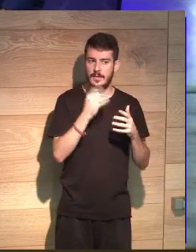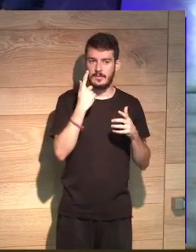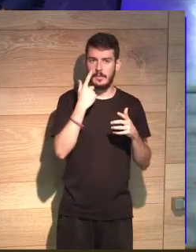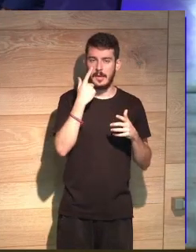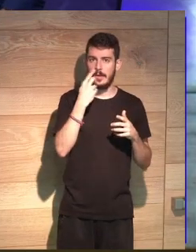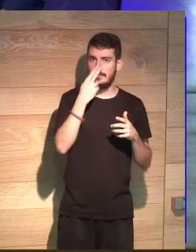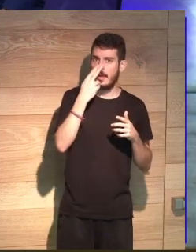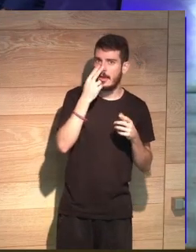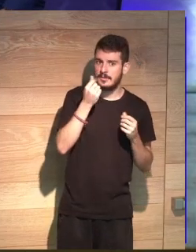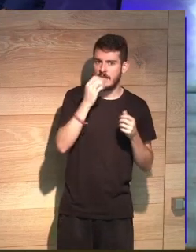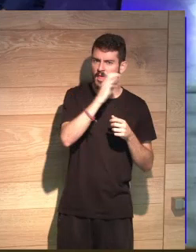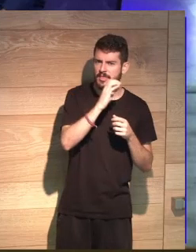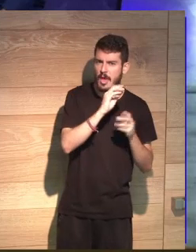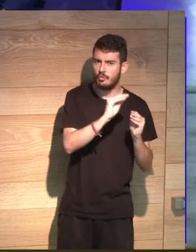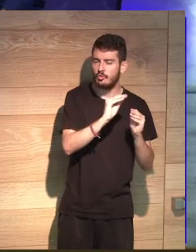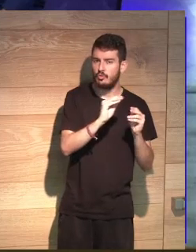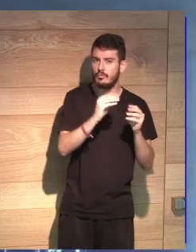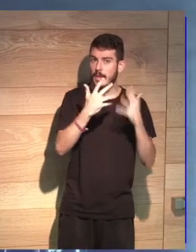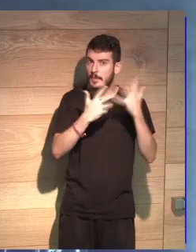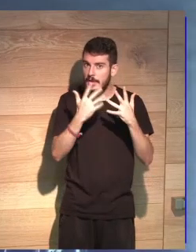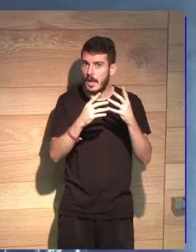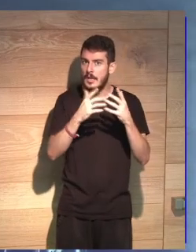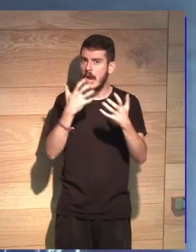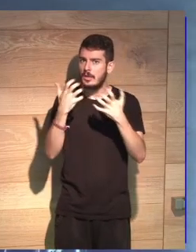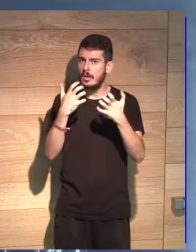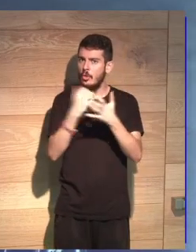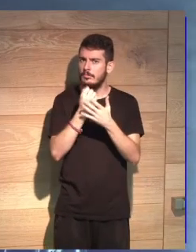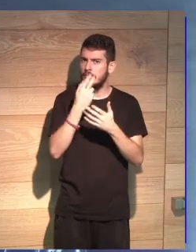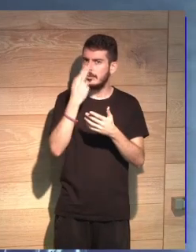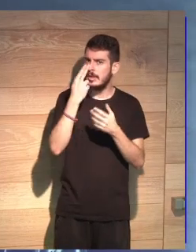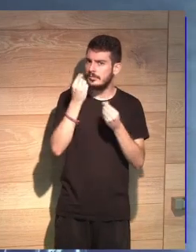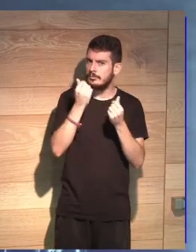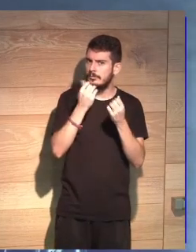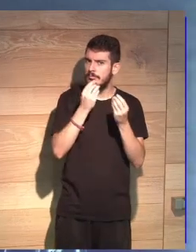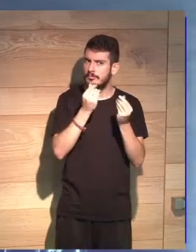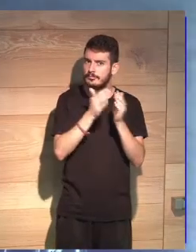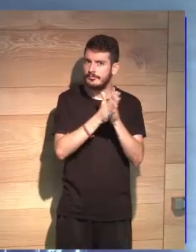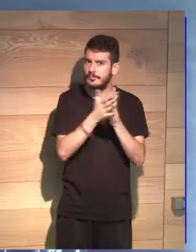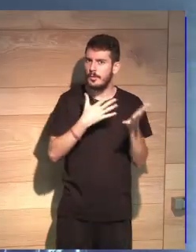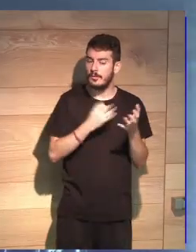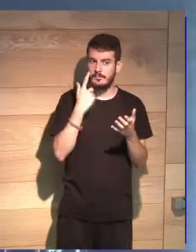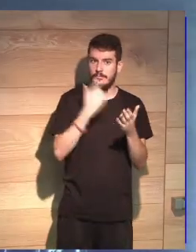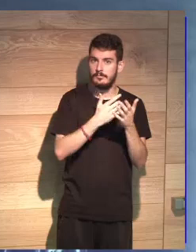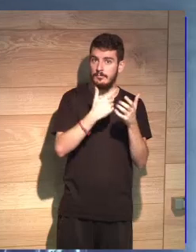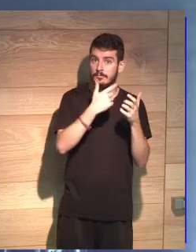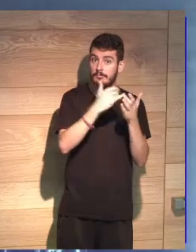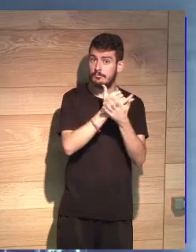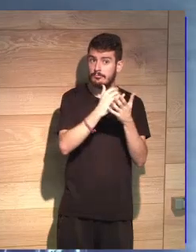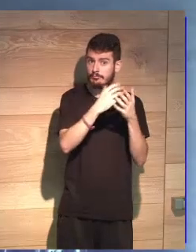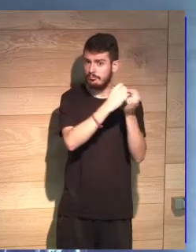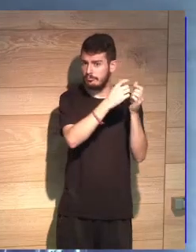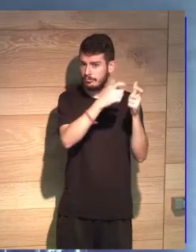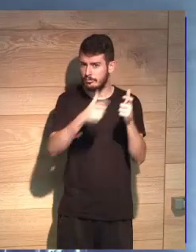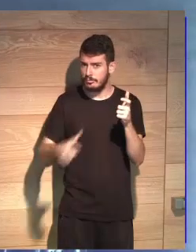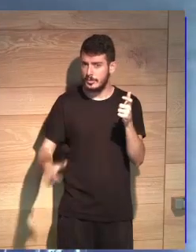can be even interesting to the mathematicians, the scientists, and all sorts of disciplines that